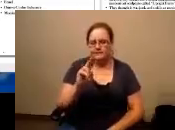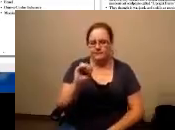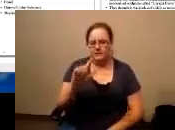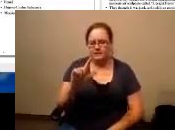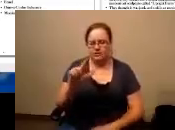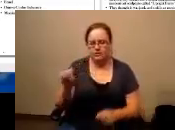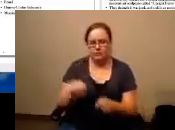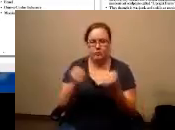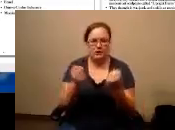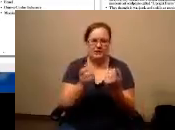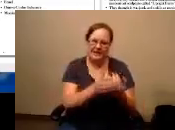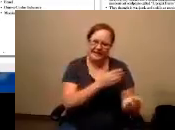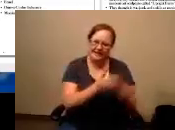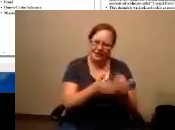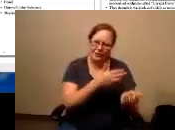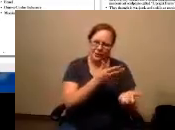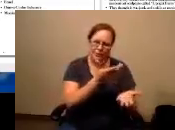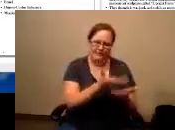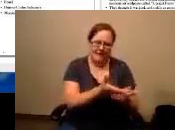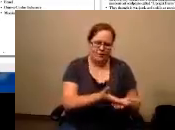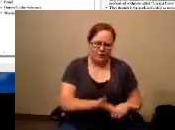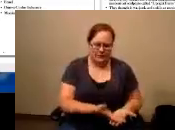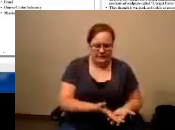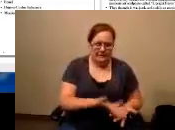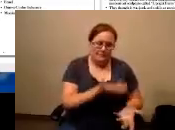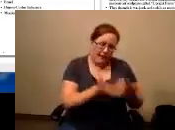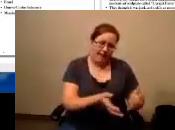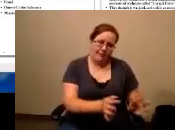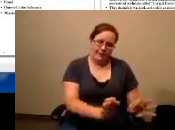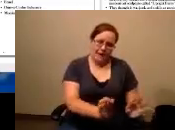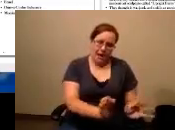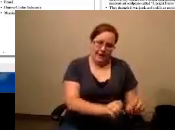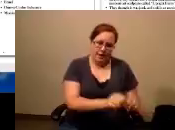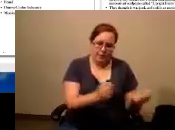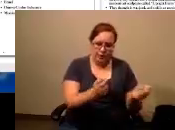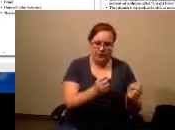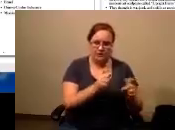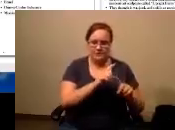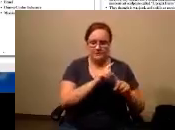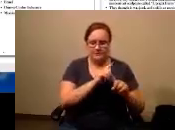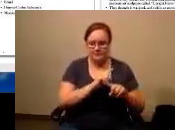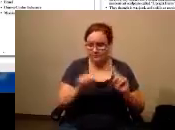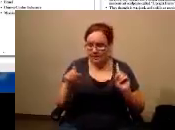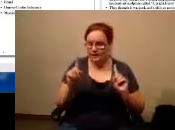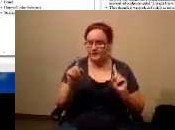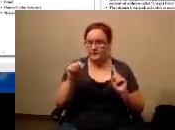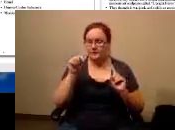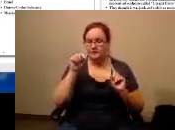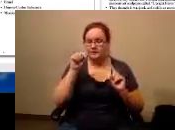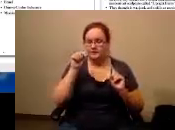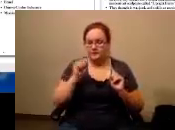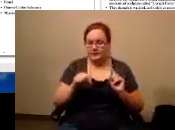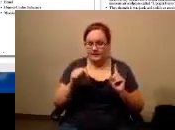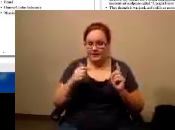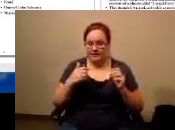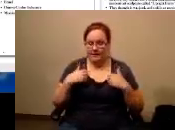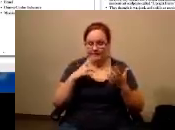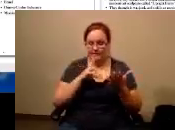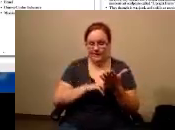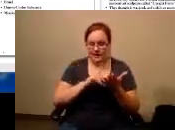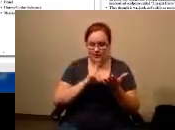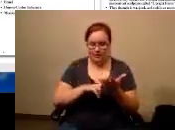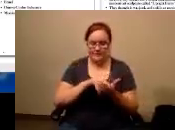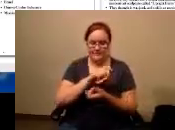though factually it might be a minor breach, the way the law looks at it is the parties have agreed by contract to make delivery